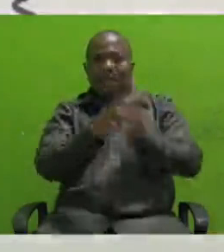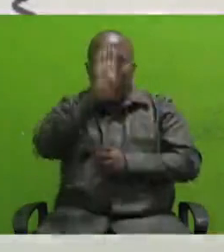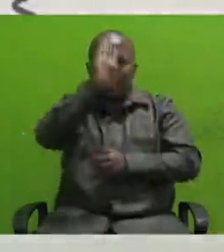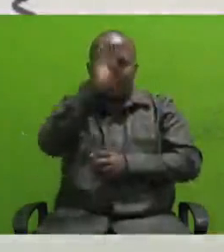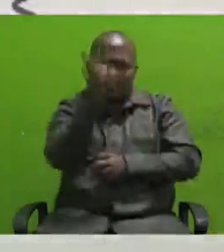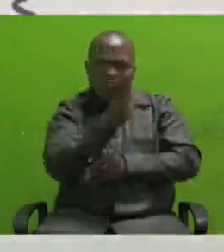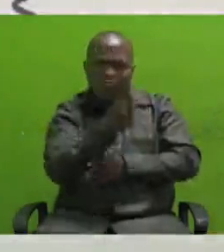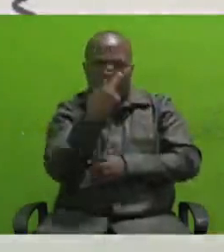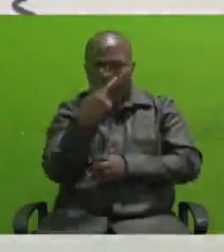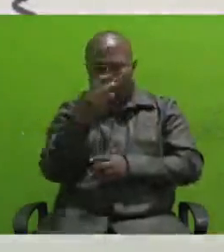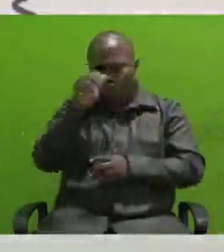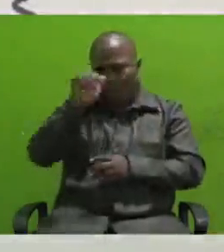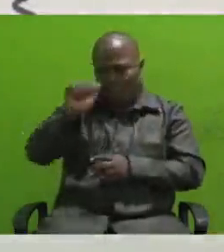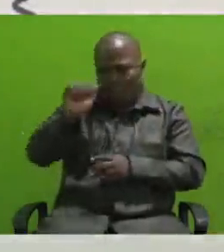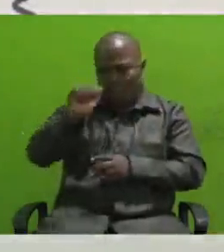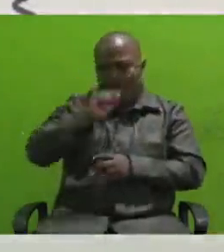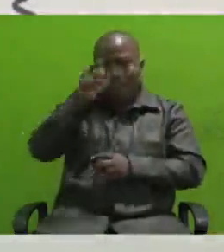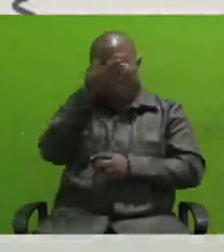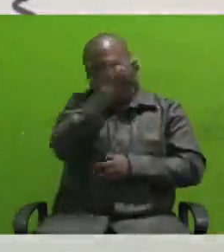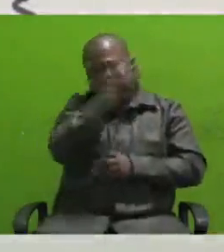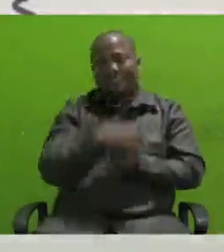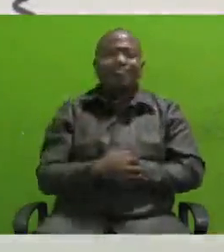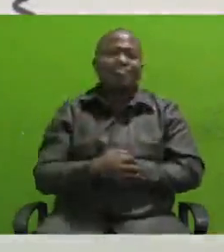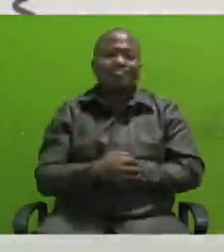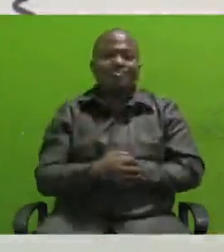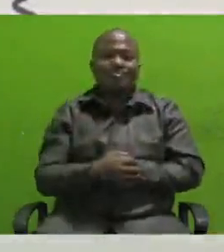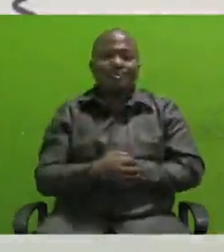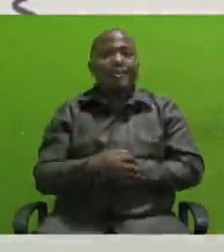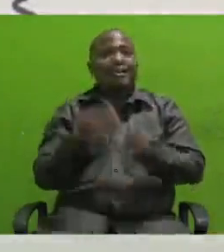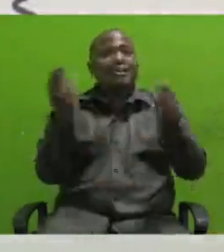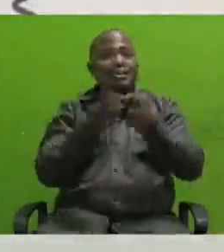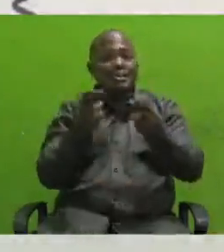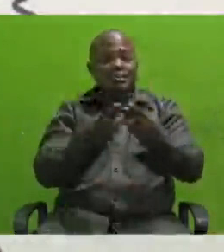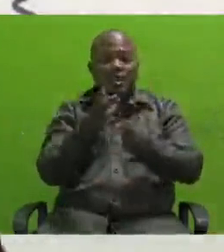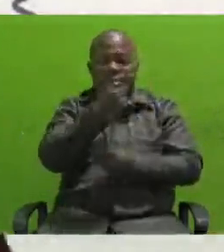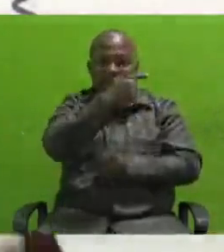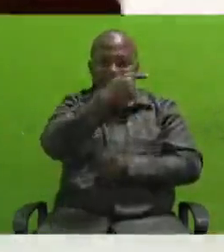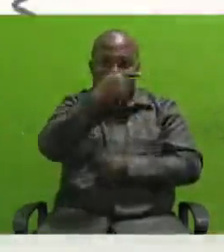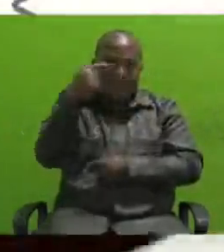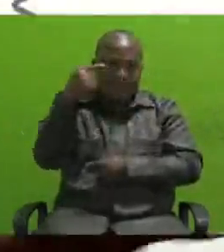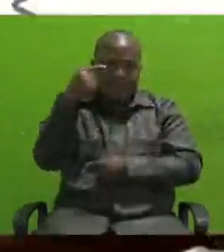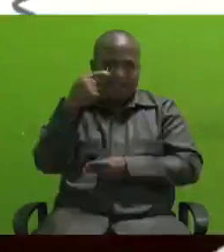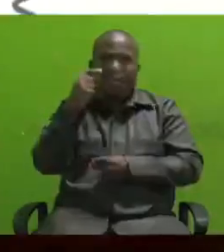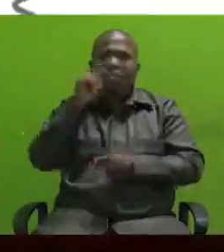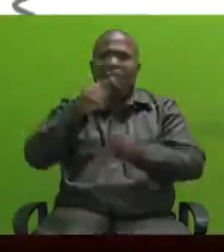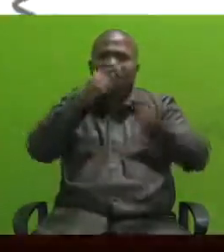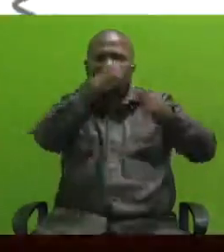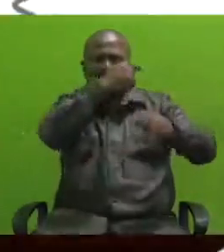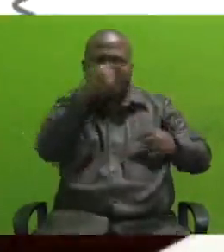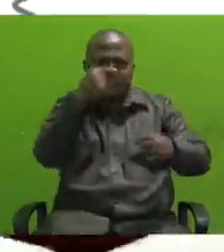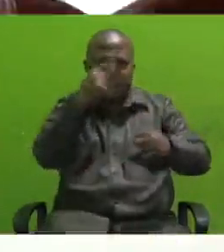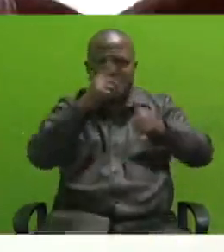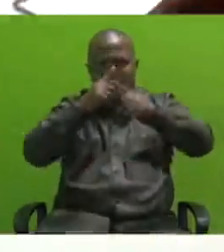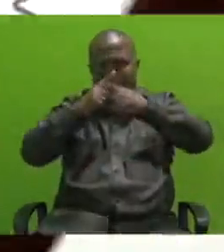b over 2a, this one, which is negative. So we have to put negative